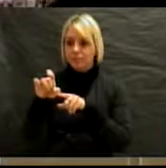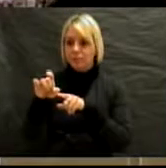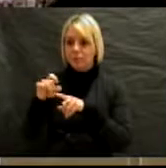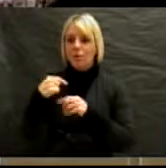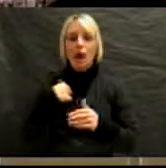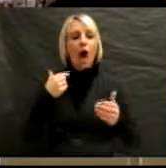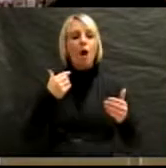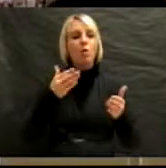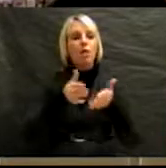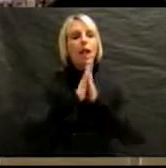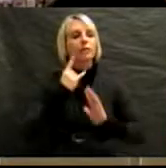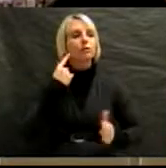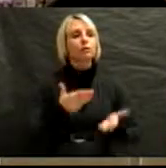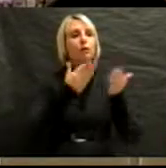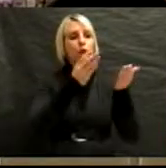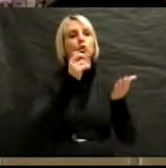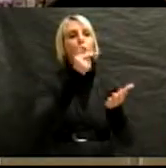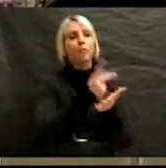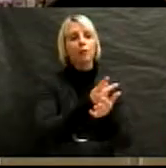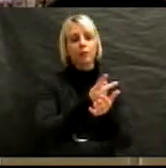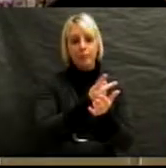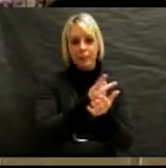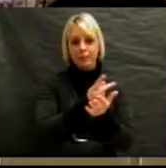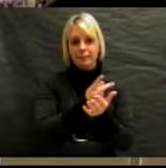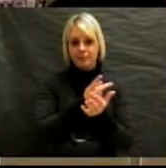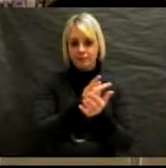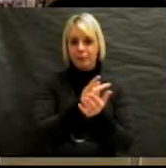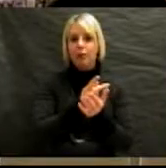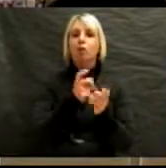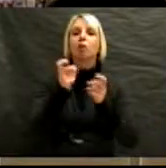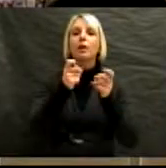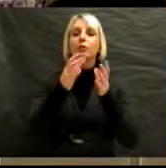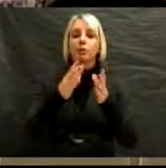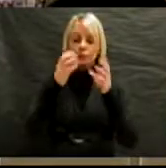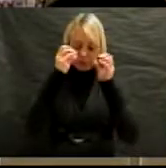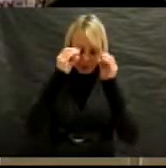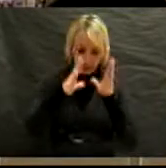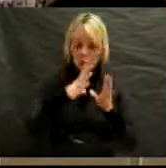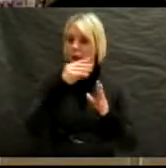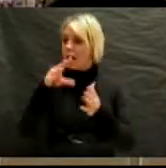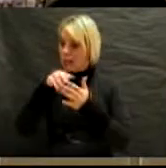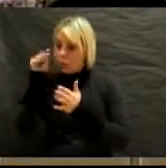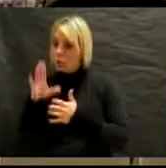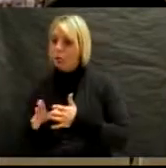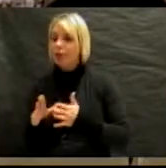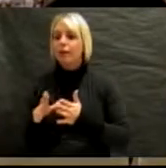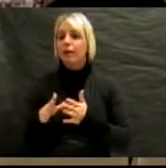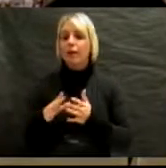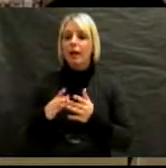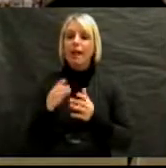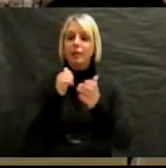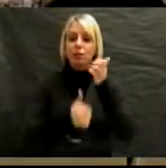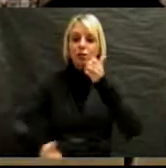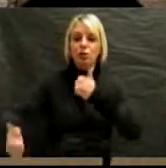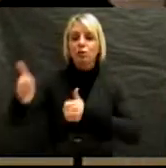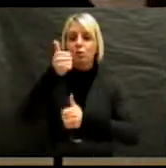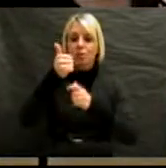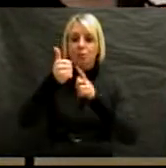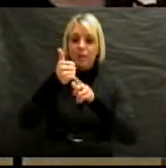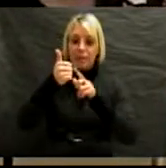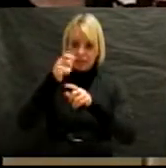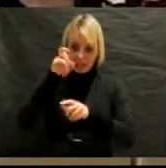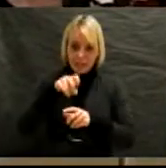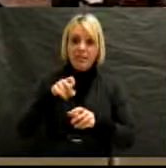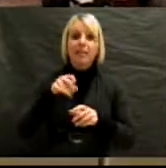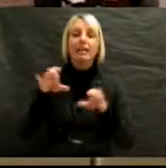Learning, as the superintendent's designee to act as the local education agency representative for the Faribault Public